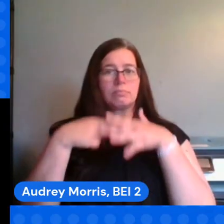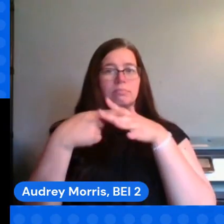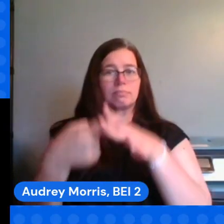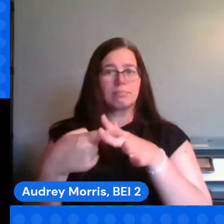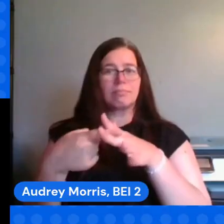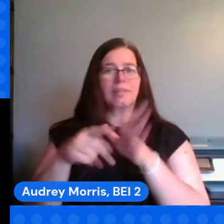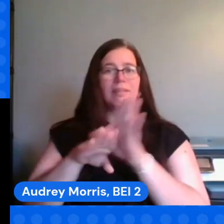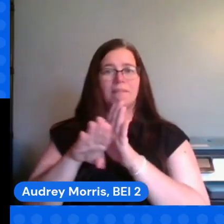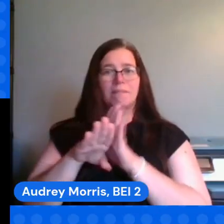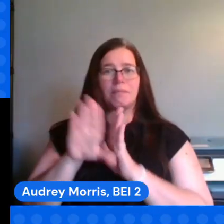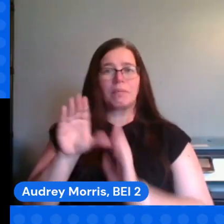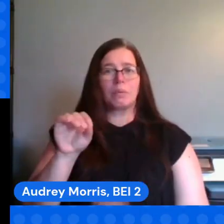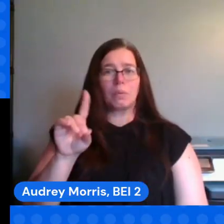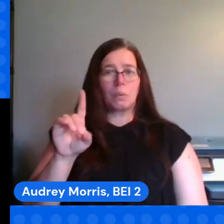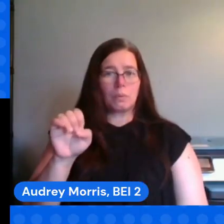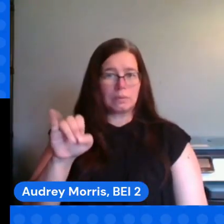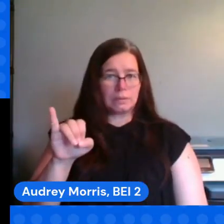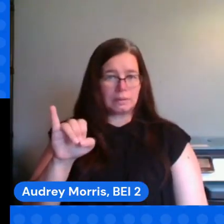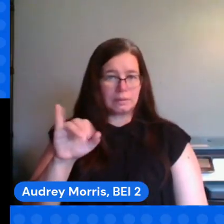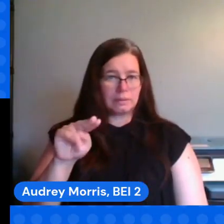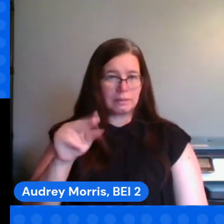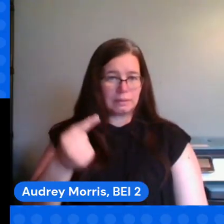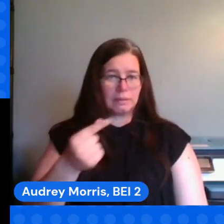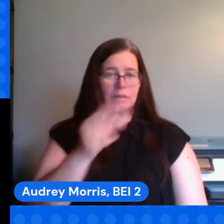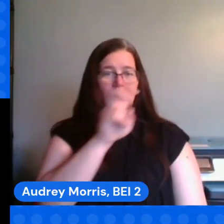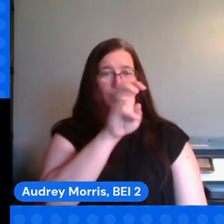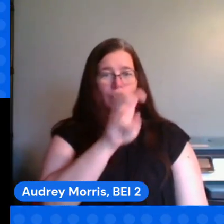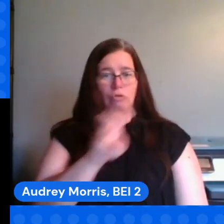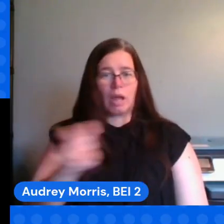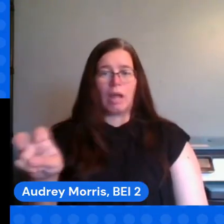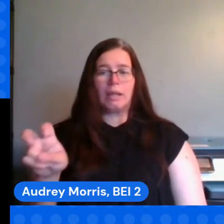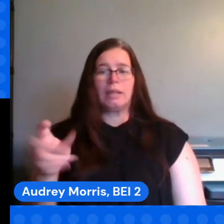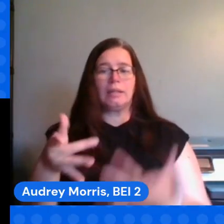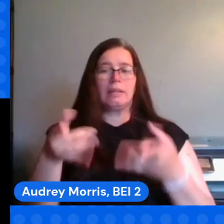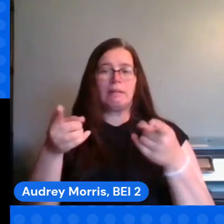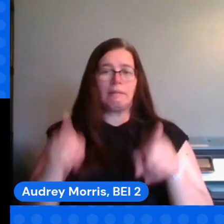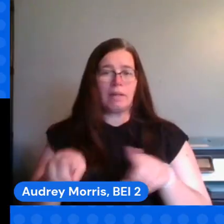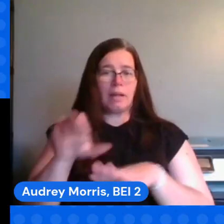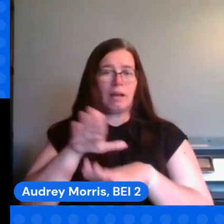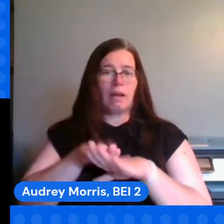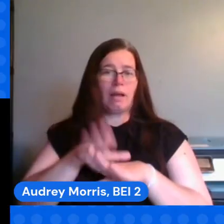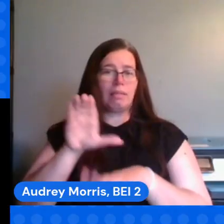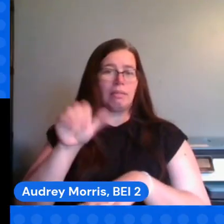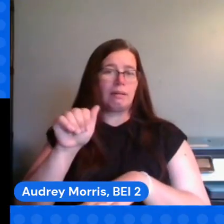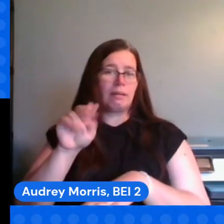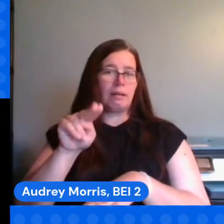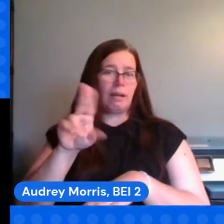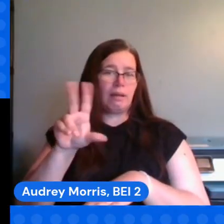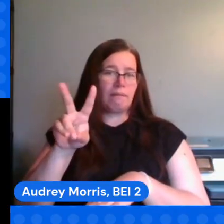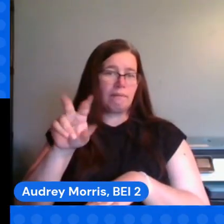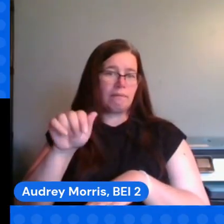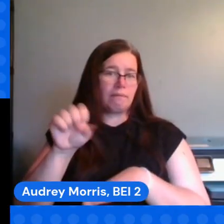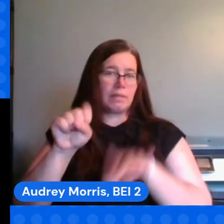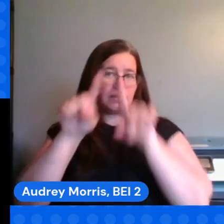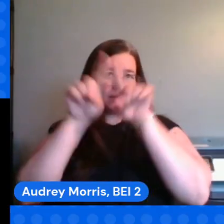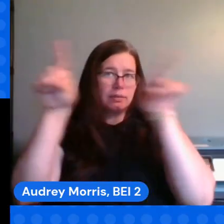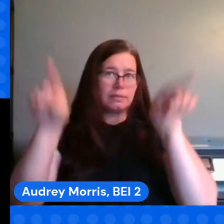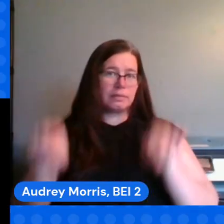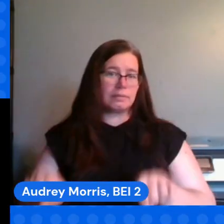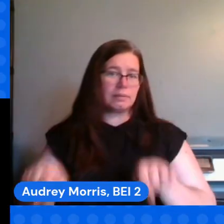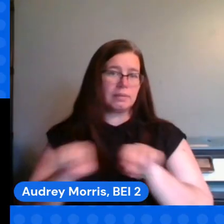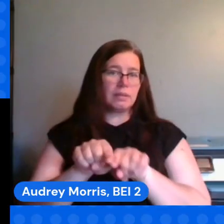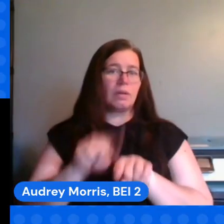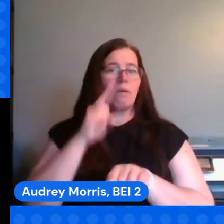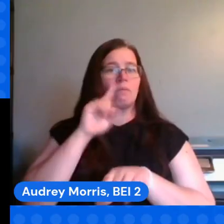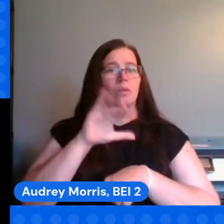the coding, I'm sorry, and dragging your event button onto the canvas. Um, and so if we were in a setting